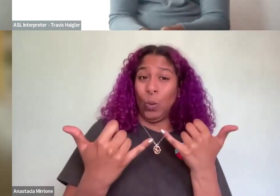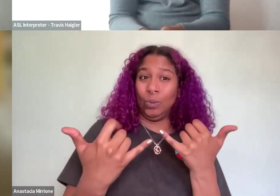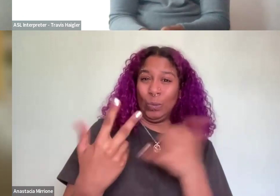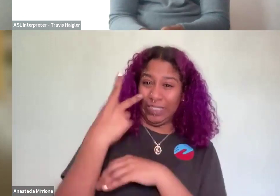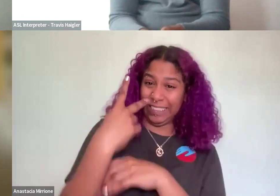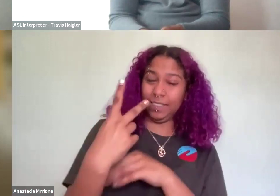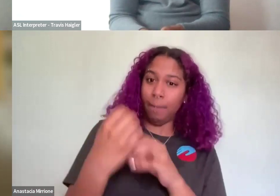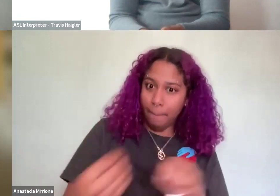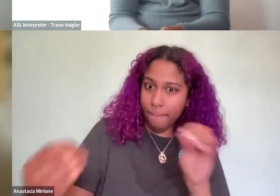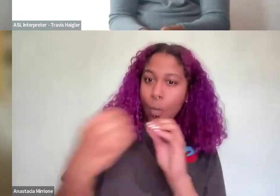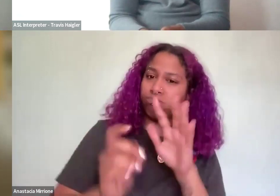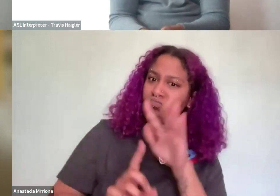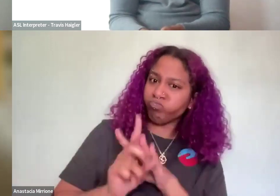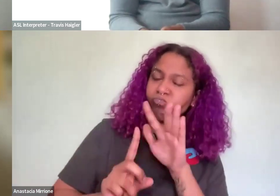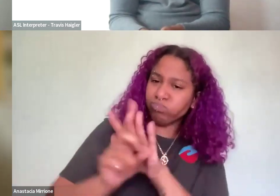today.